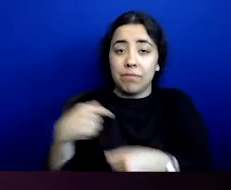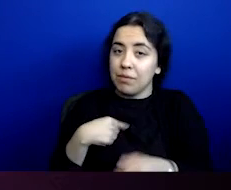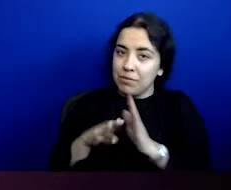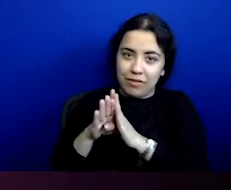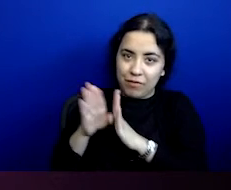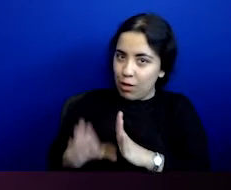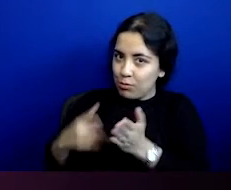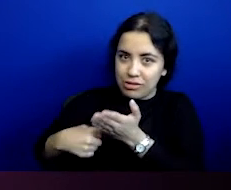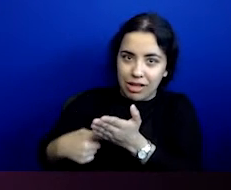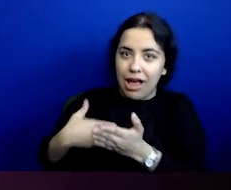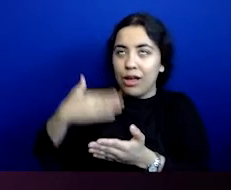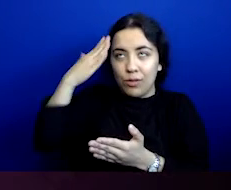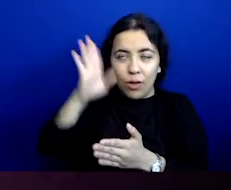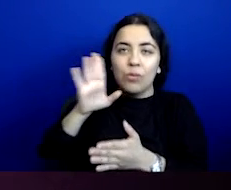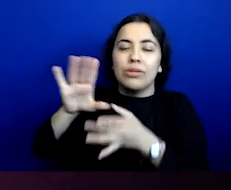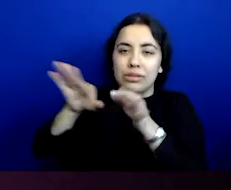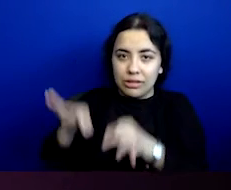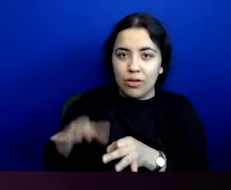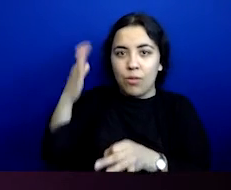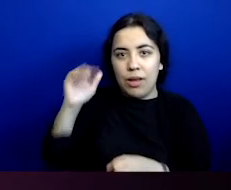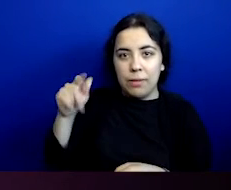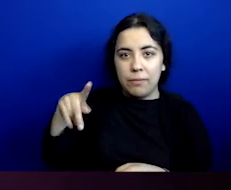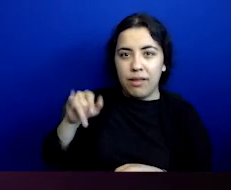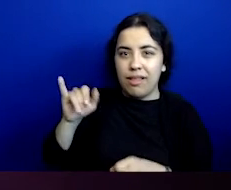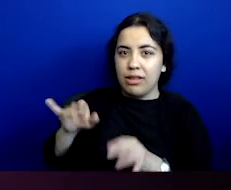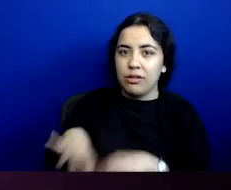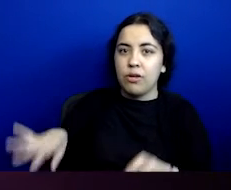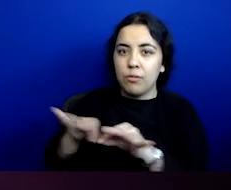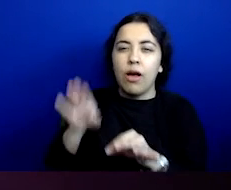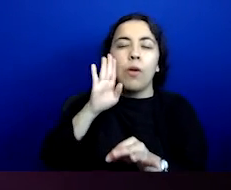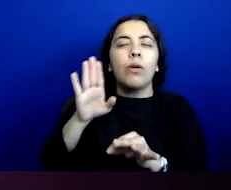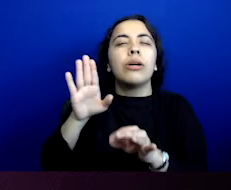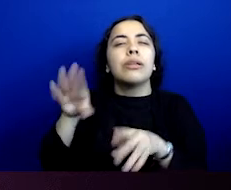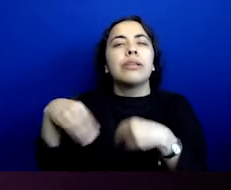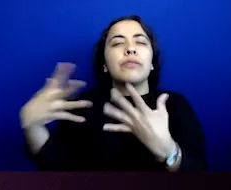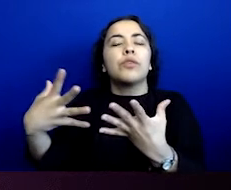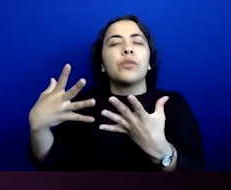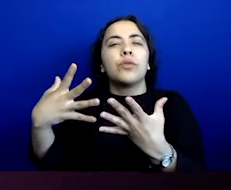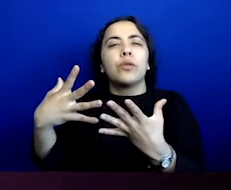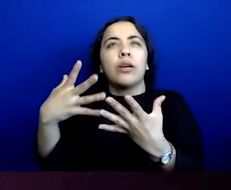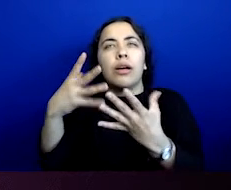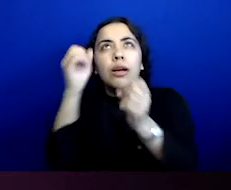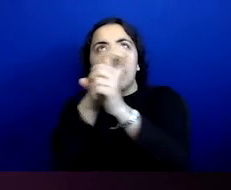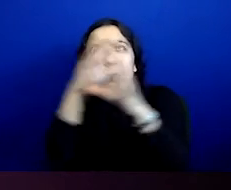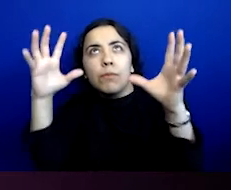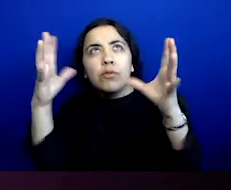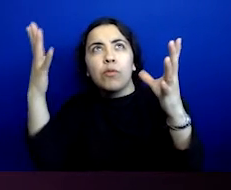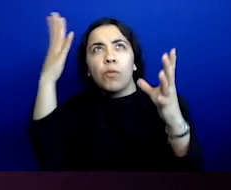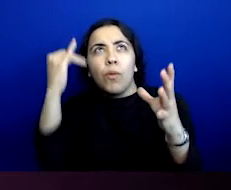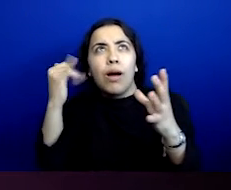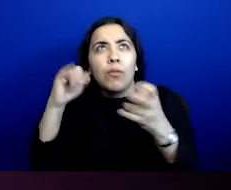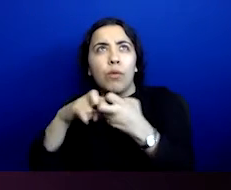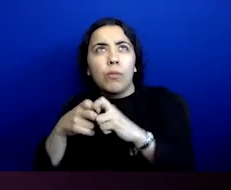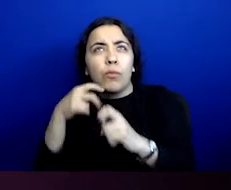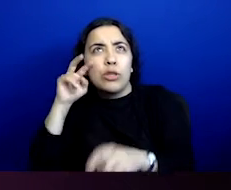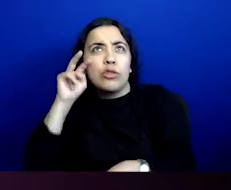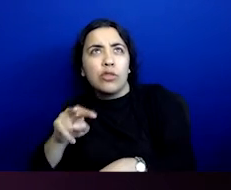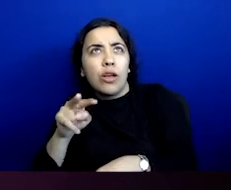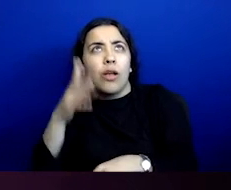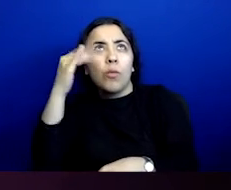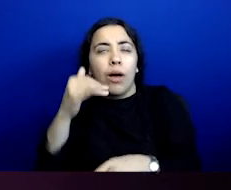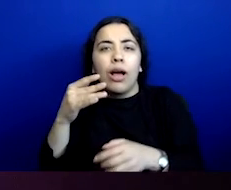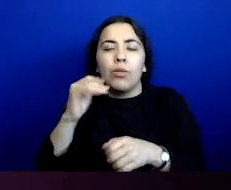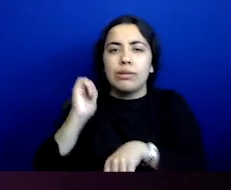API is really important, but I just want to illustrate the problem we saw and why we built this API. So we realized we have one